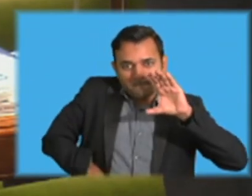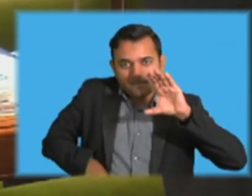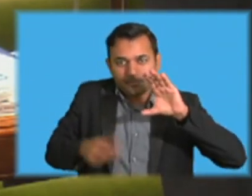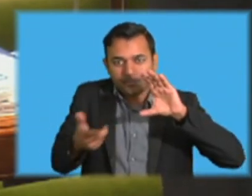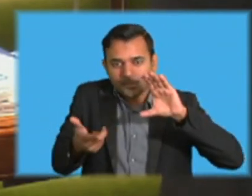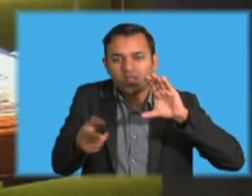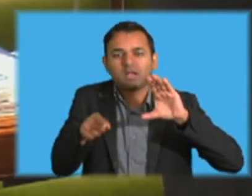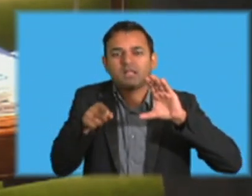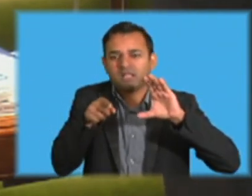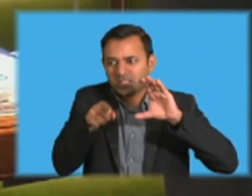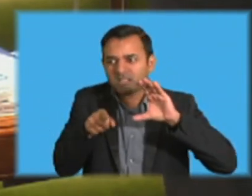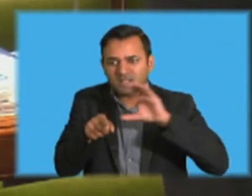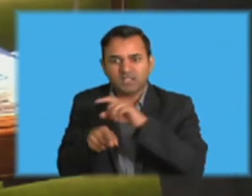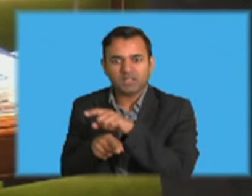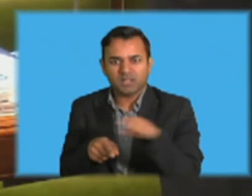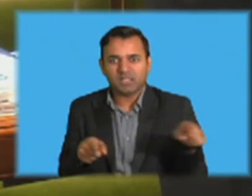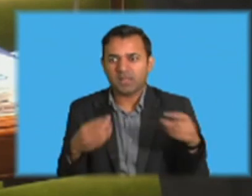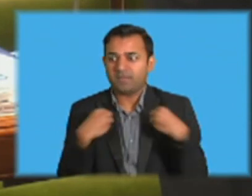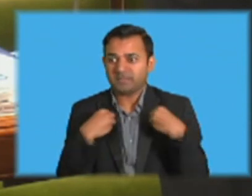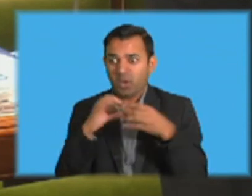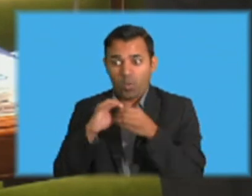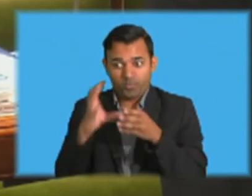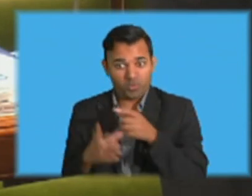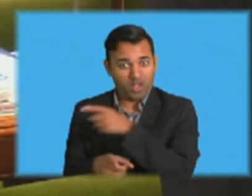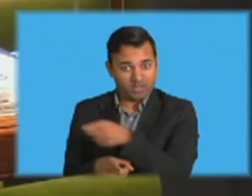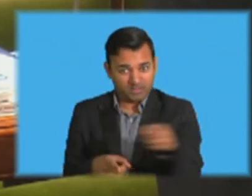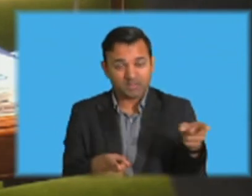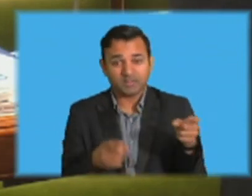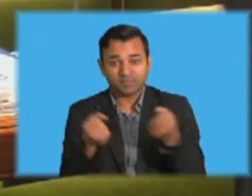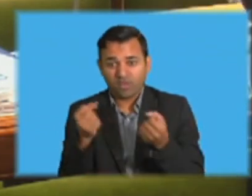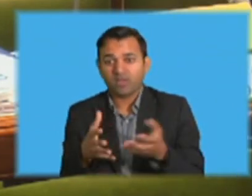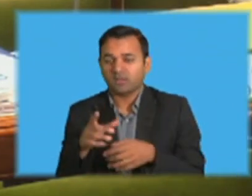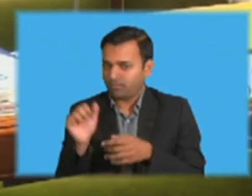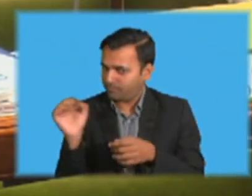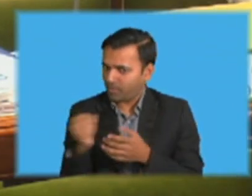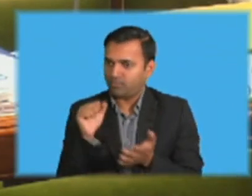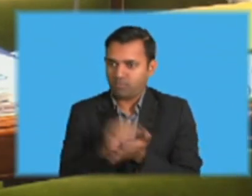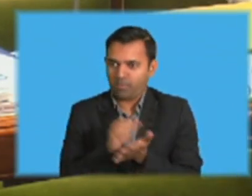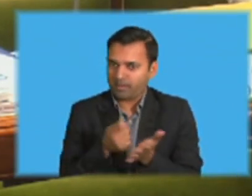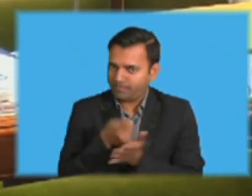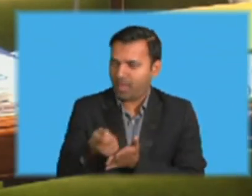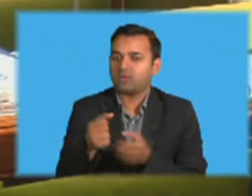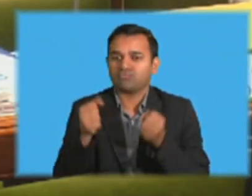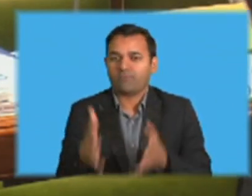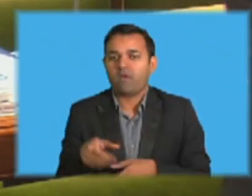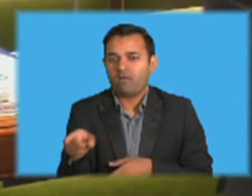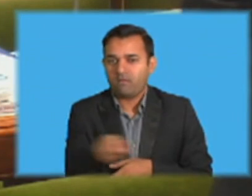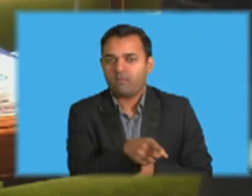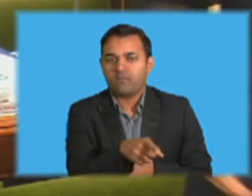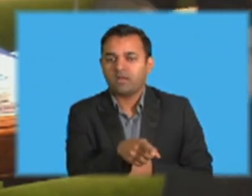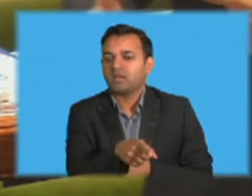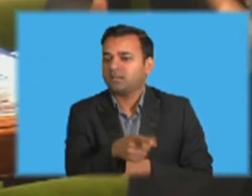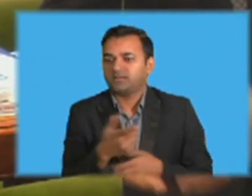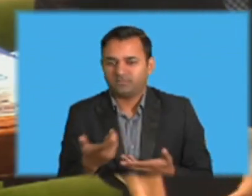drivers properly. They need to increase their salaries. Because otherwise, if that was seen as a source of income, now you're cutting that source of income, you